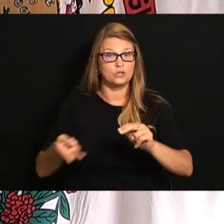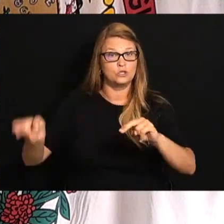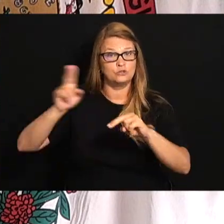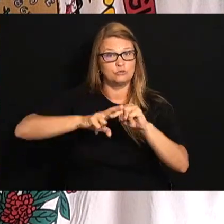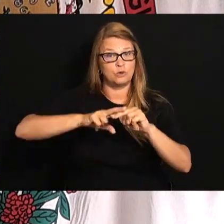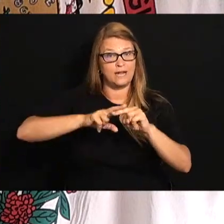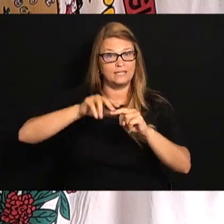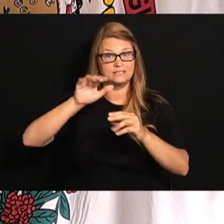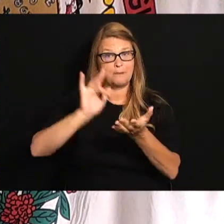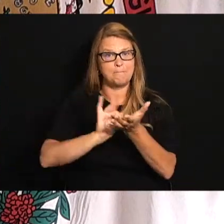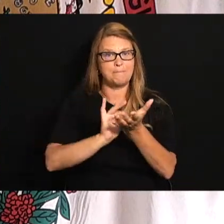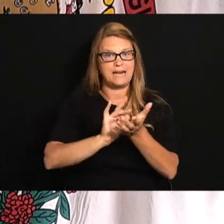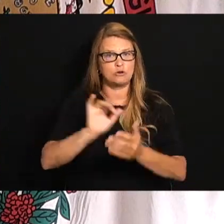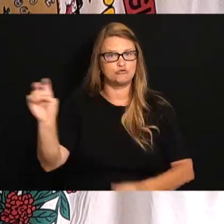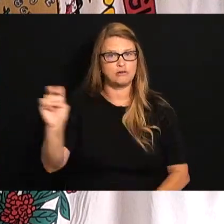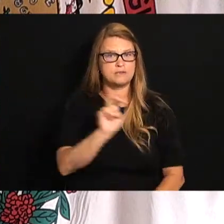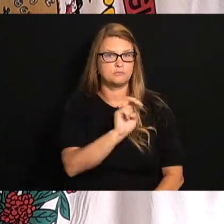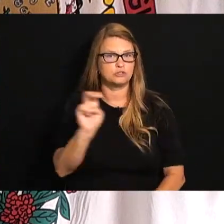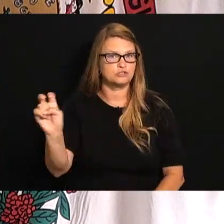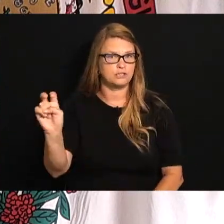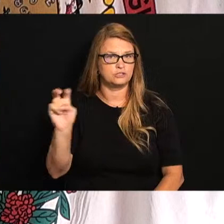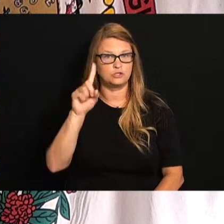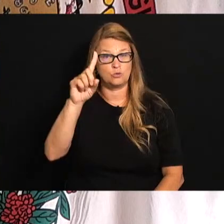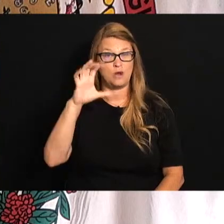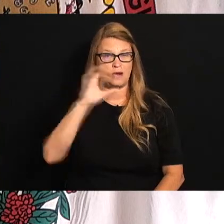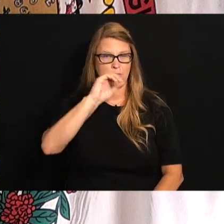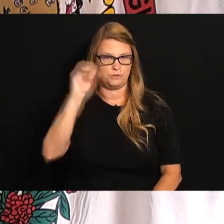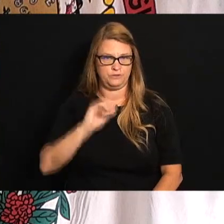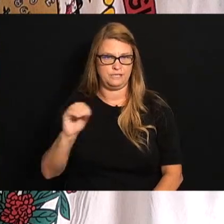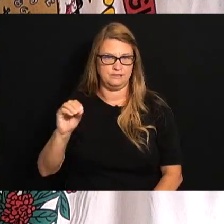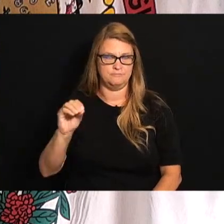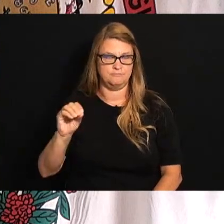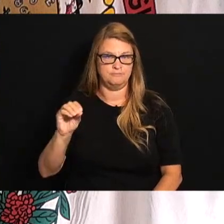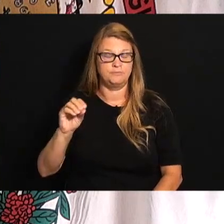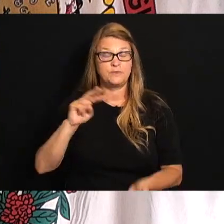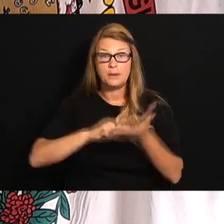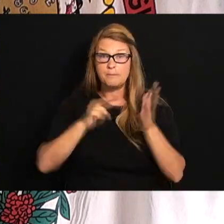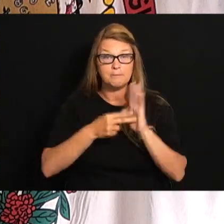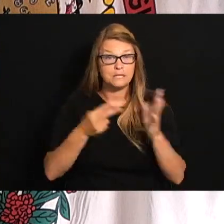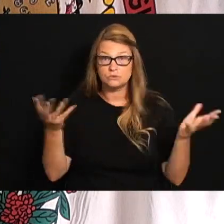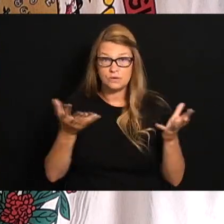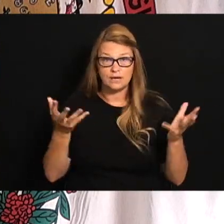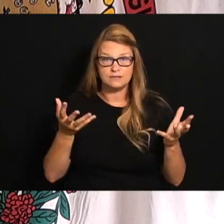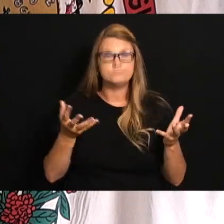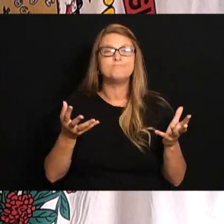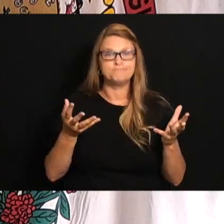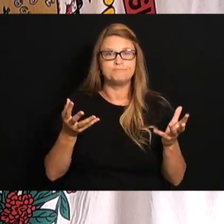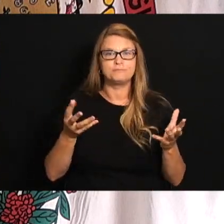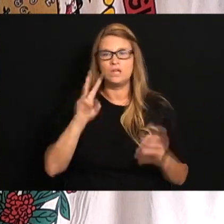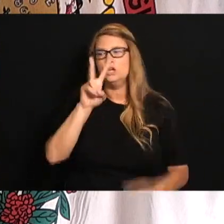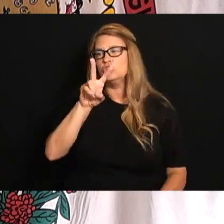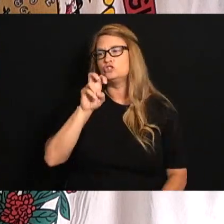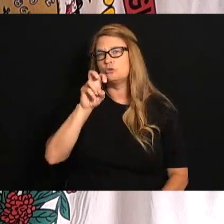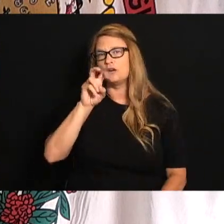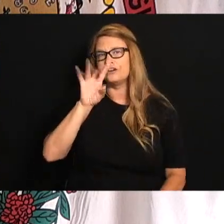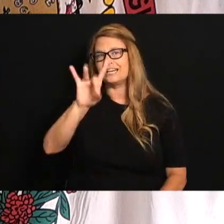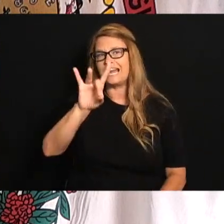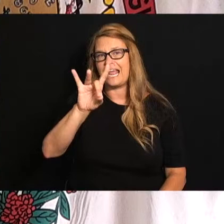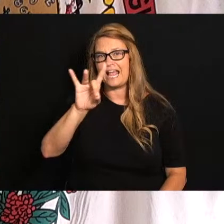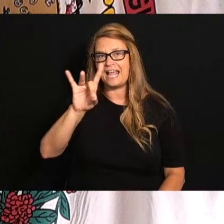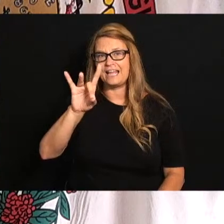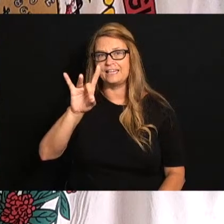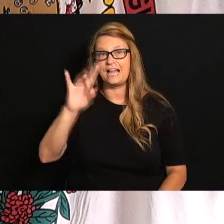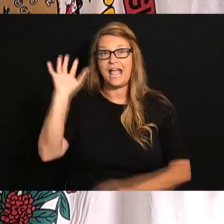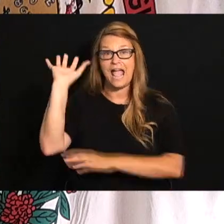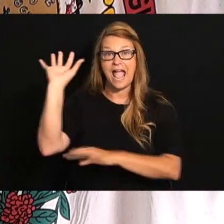medical transportation services to 100%. Basically, this will provide 208 ambulance